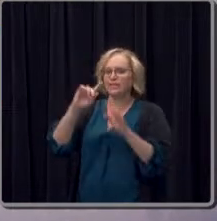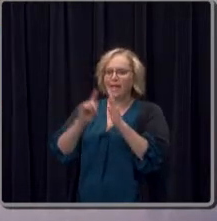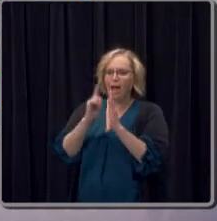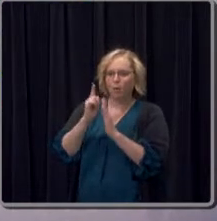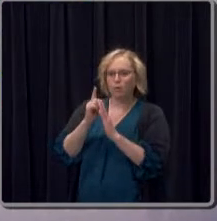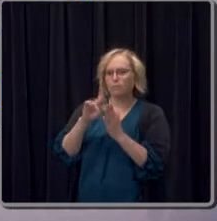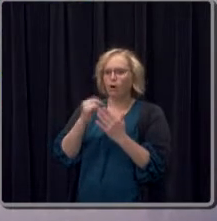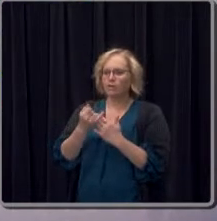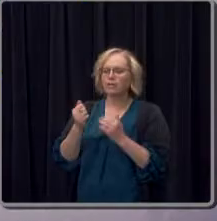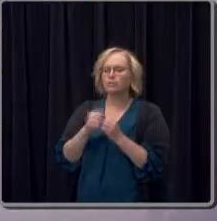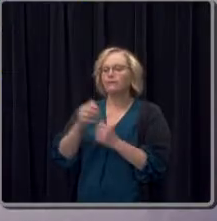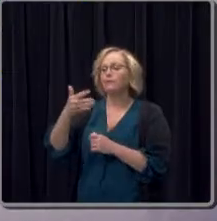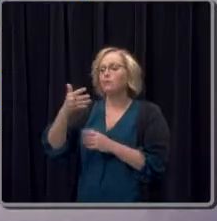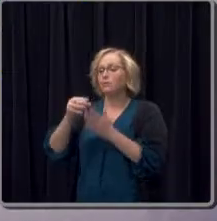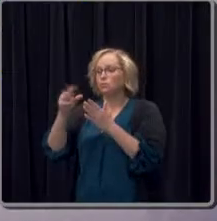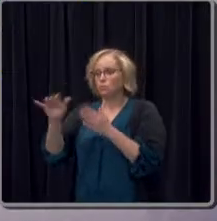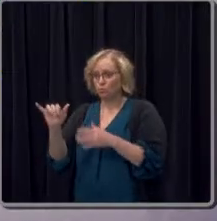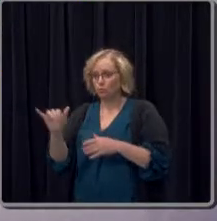well.